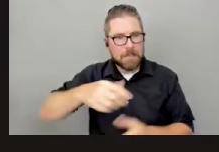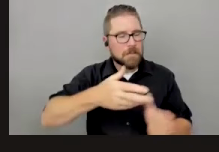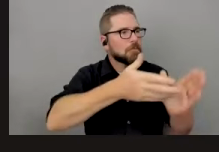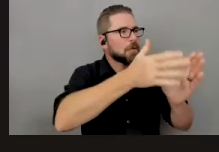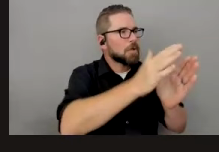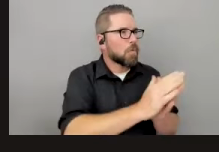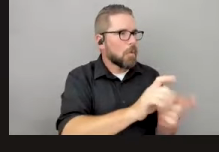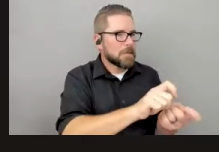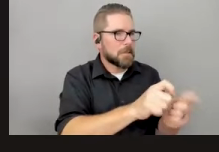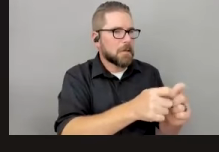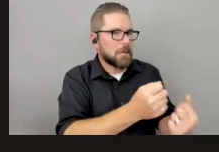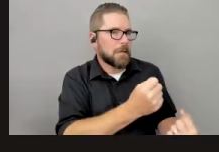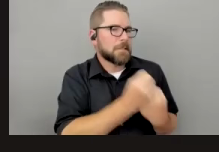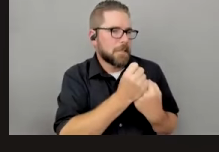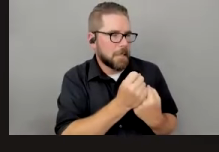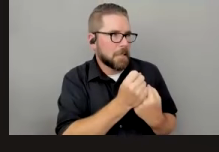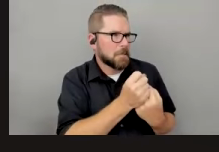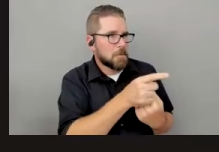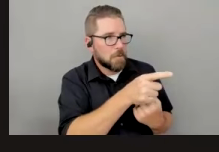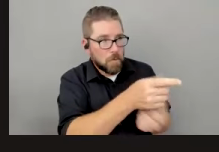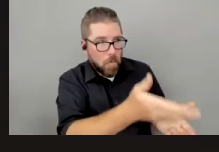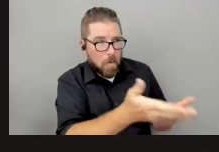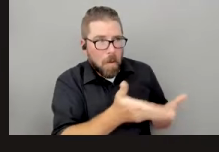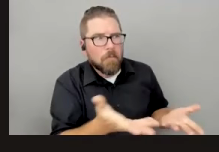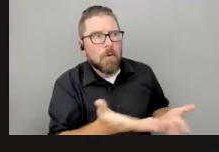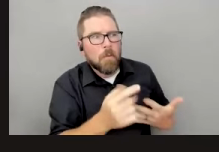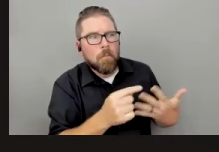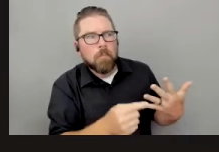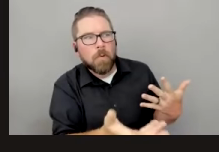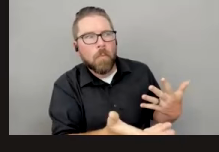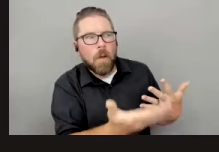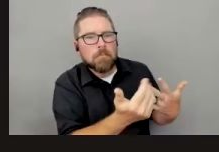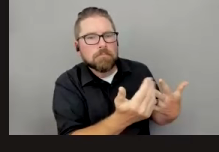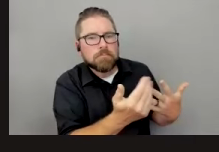provide me? We cannot just assume that the student needs an accommodation.